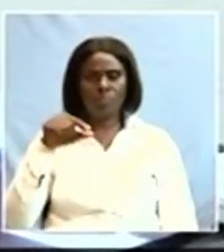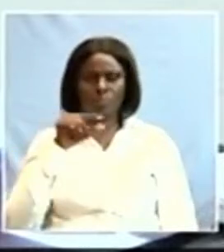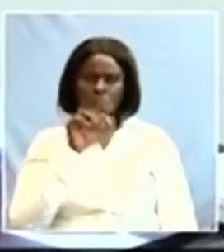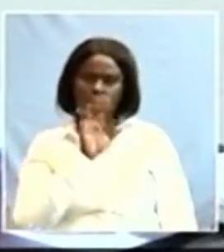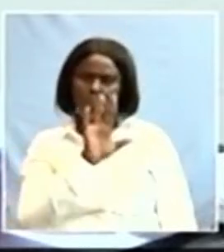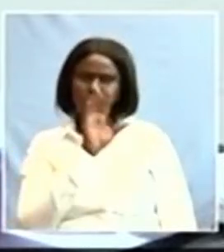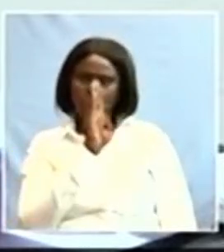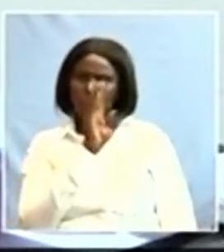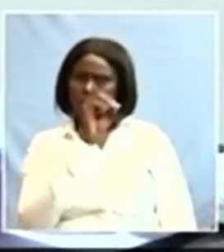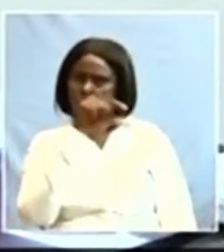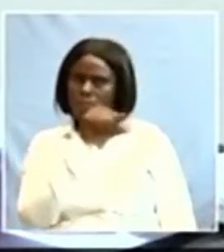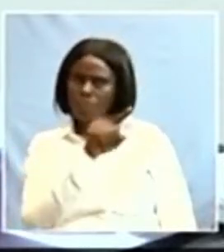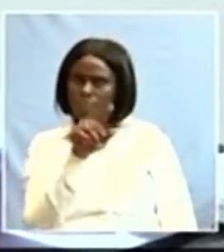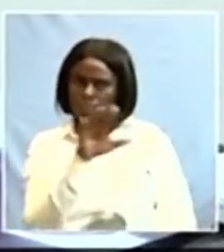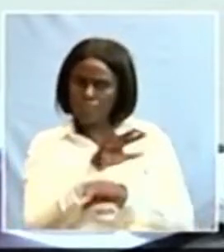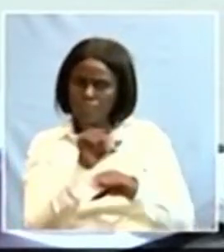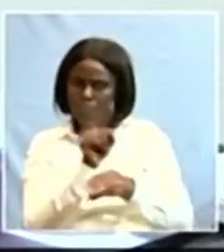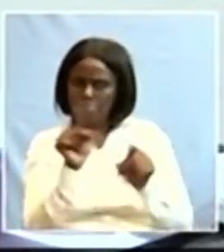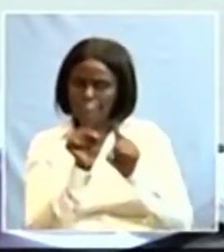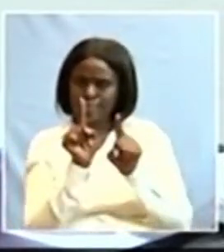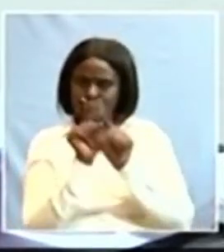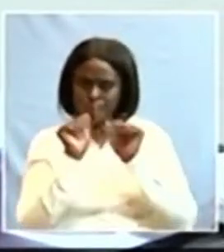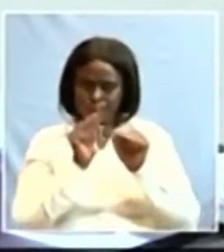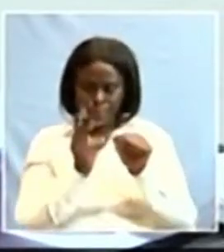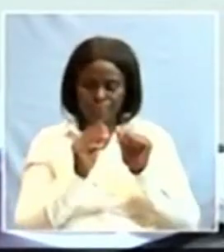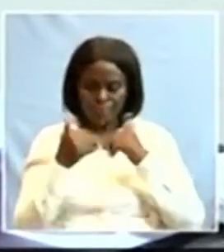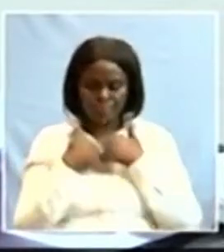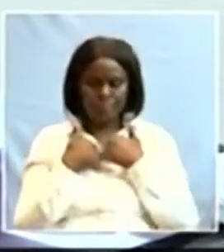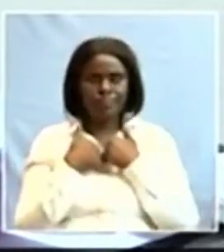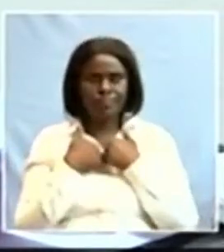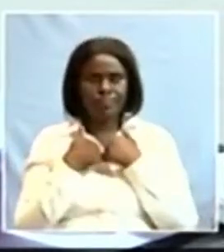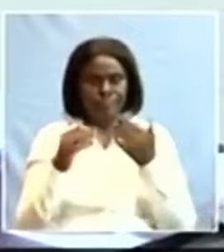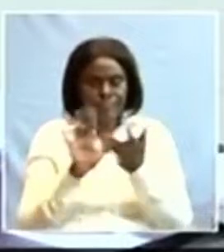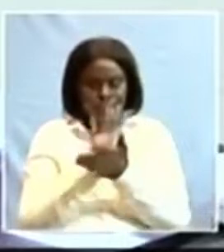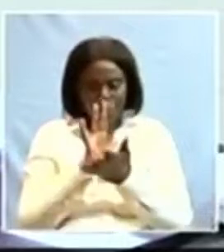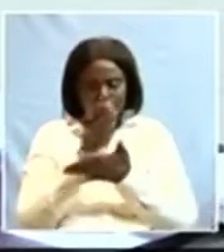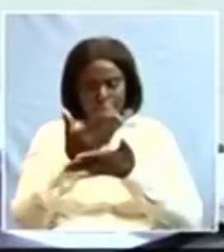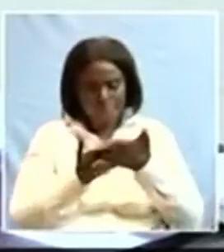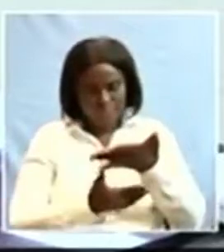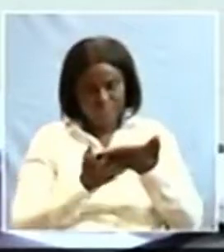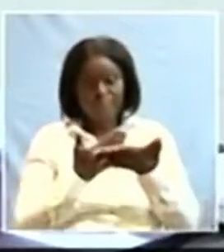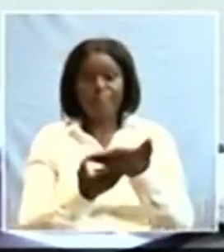was your BOQ over this contract? And can we have a document?